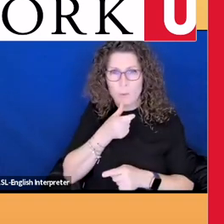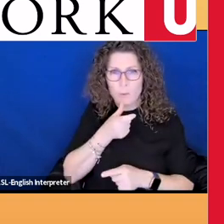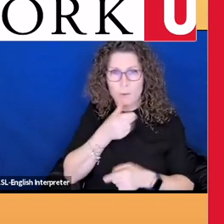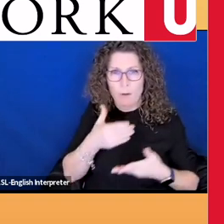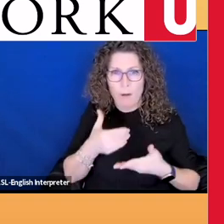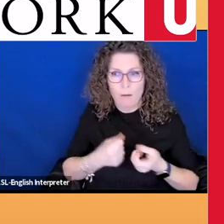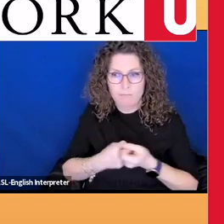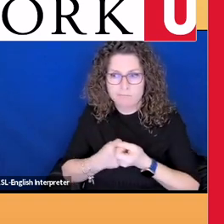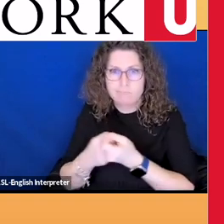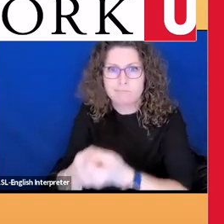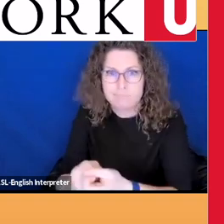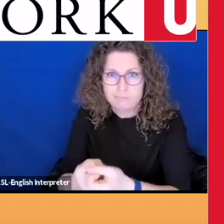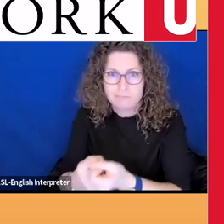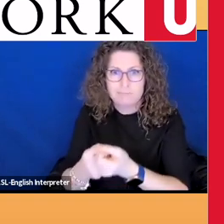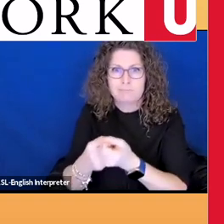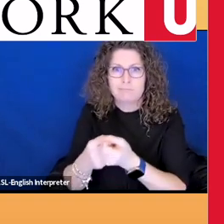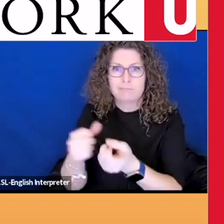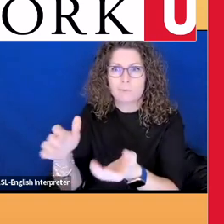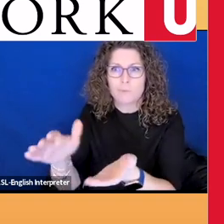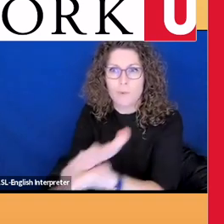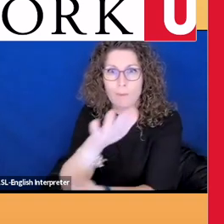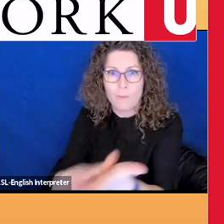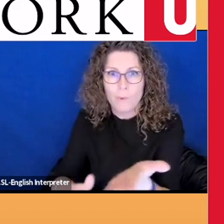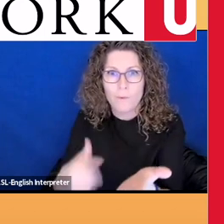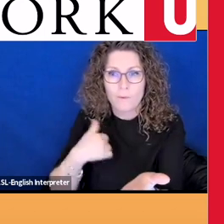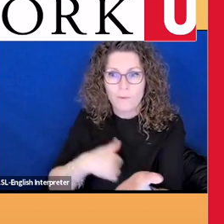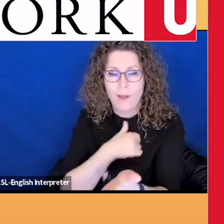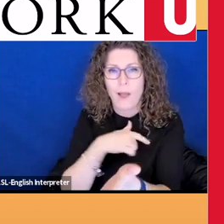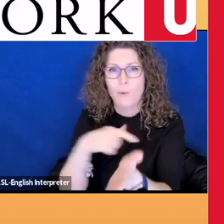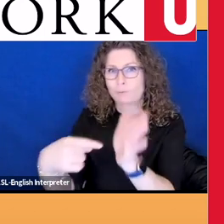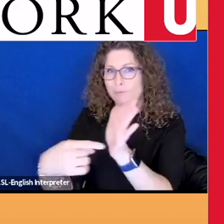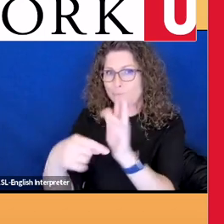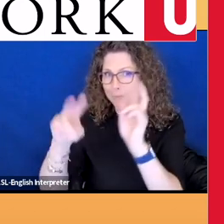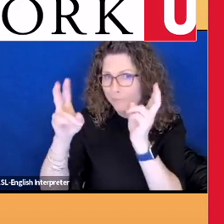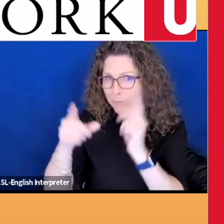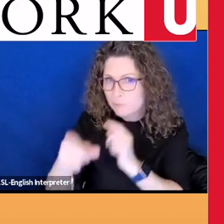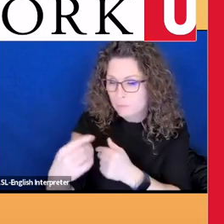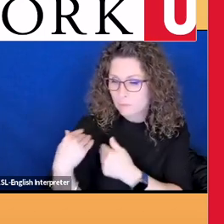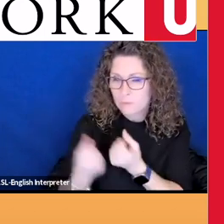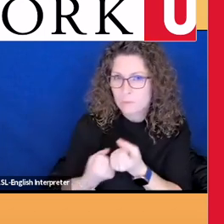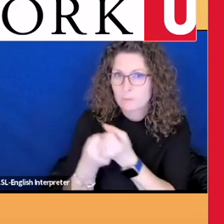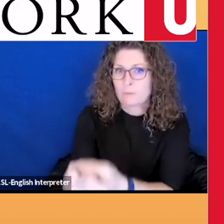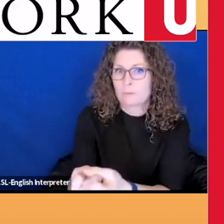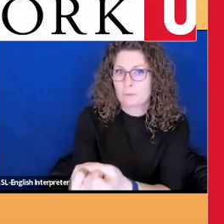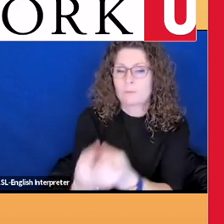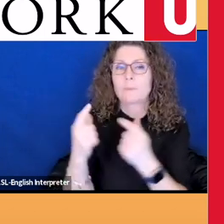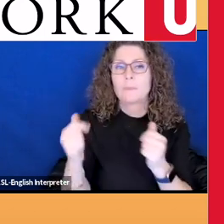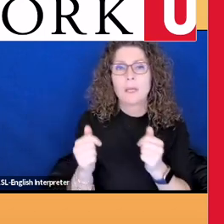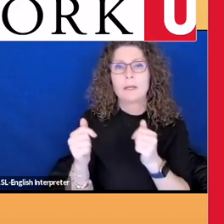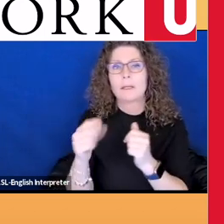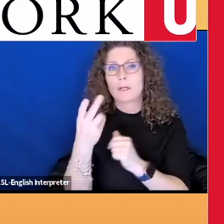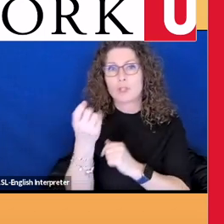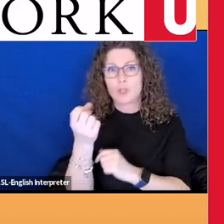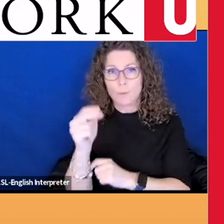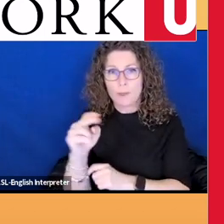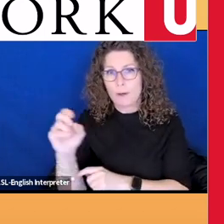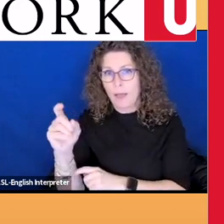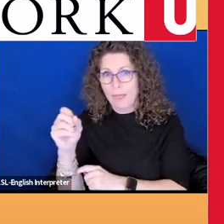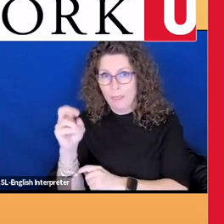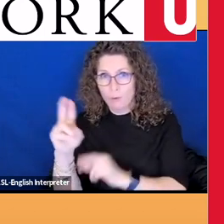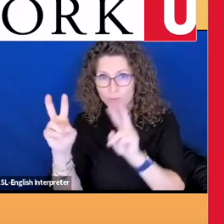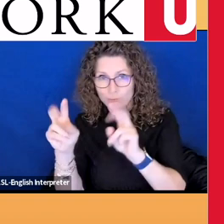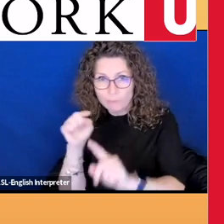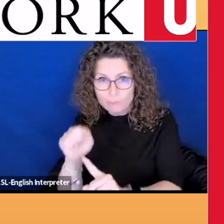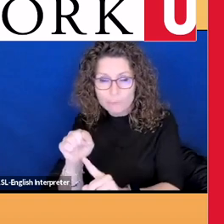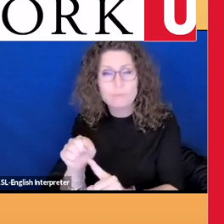the connotations of solidarity as an obligation towards a generalized, quote unquote, human other, away from its